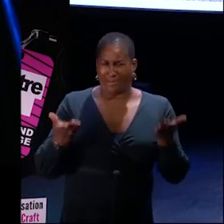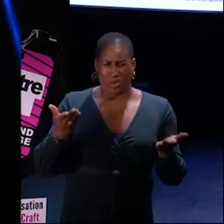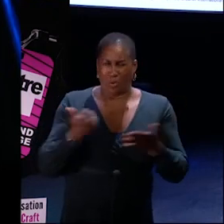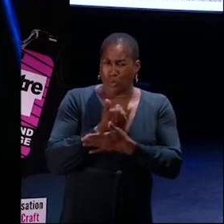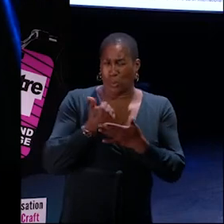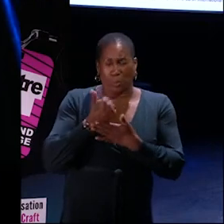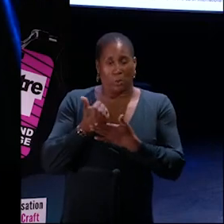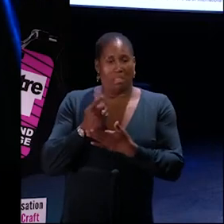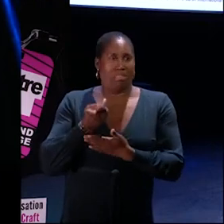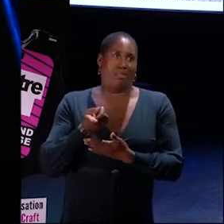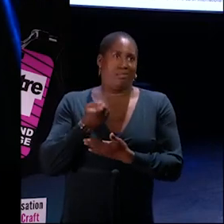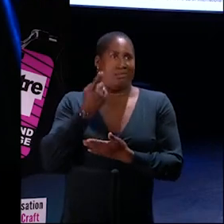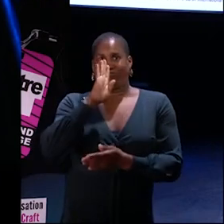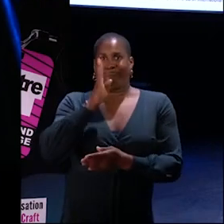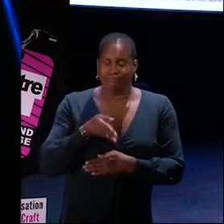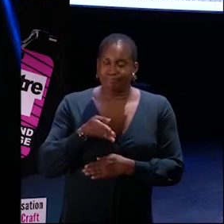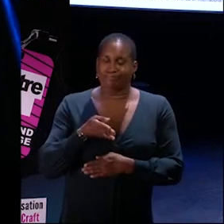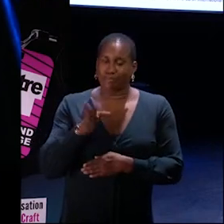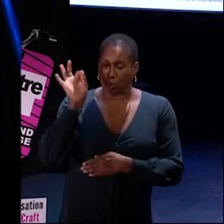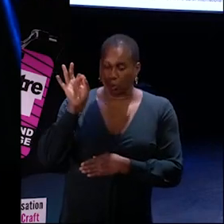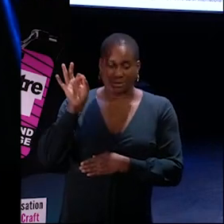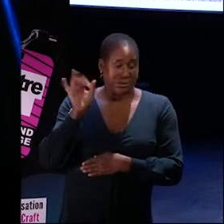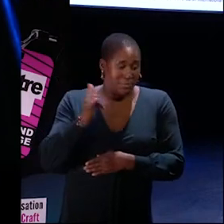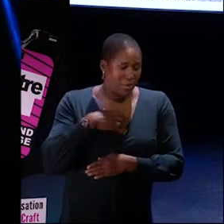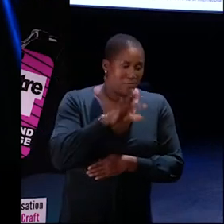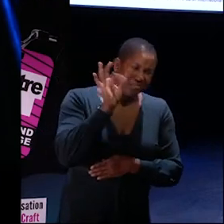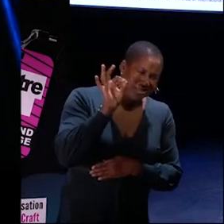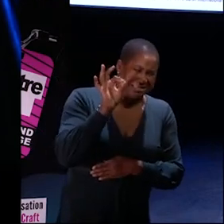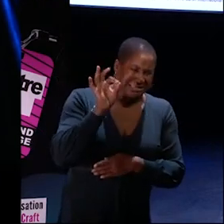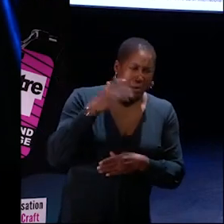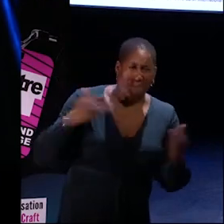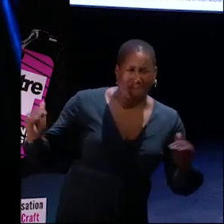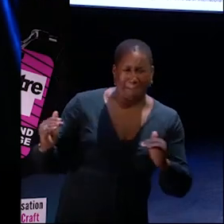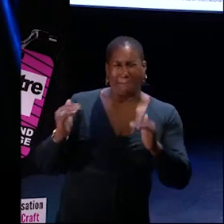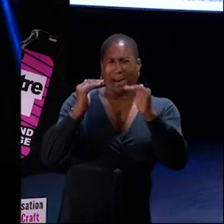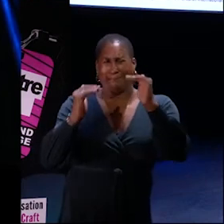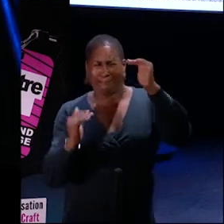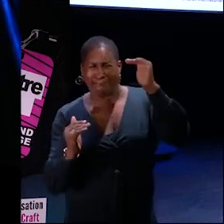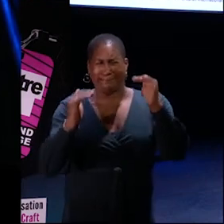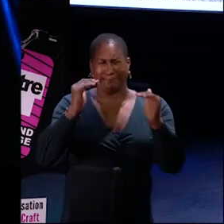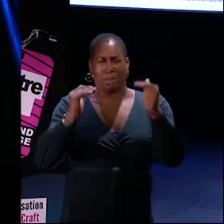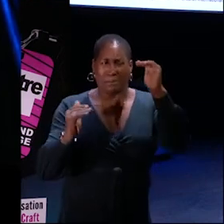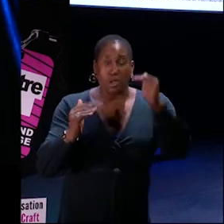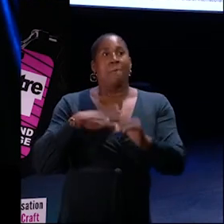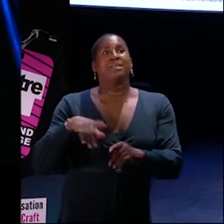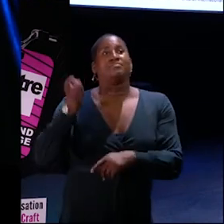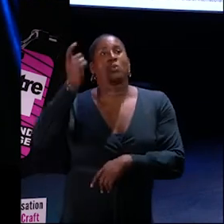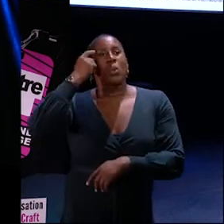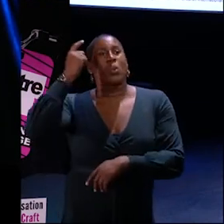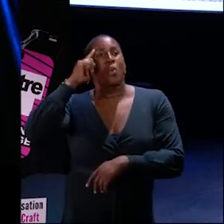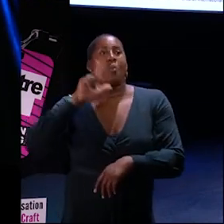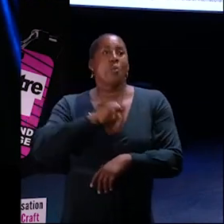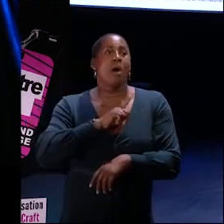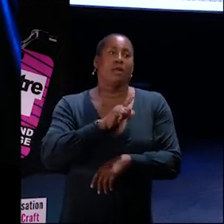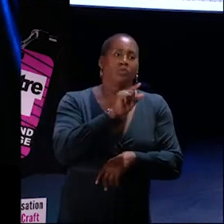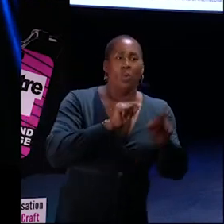it's not always an obvious choice, and one choice won't always feel like it fits both. But you have to just, sort of keep conscious about why you're making each